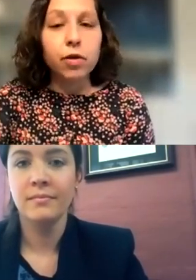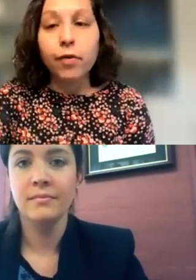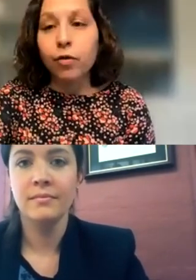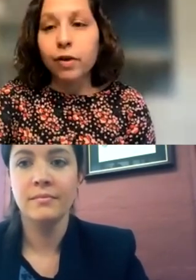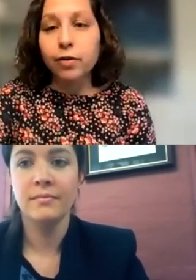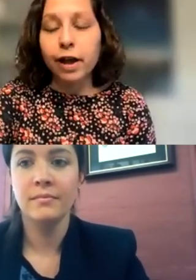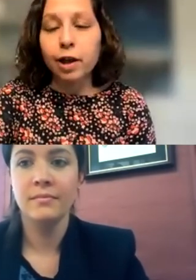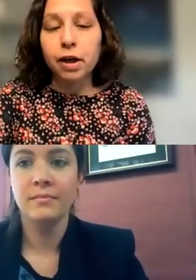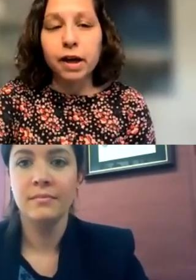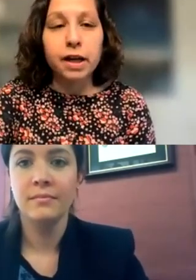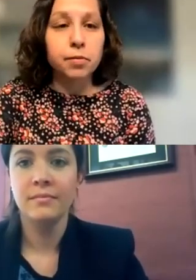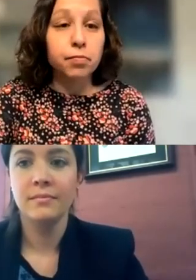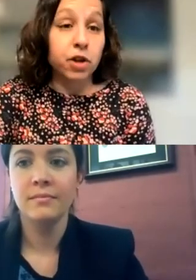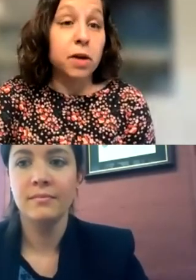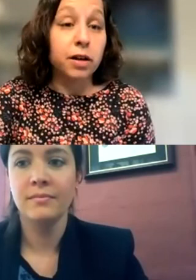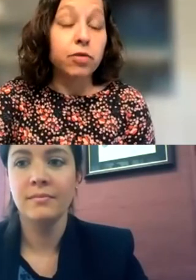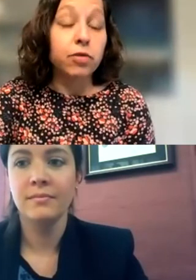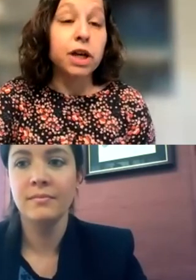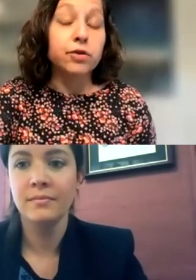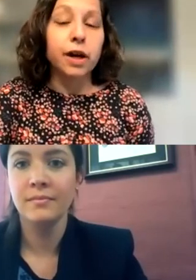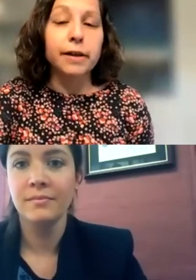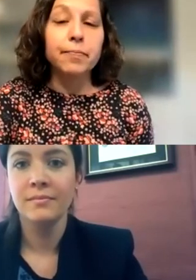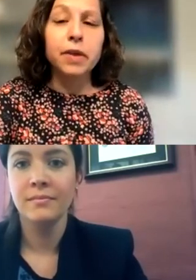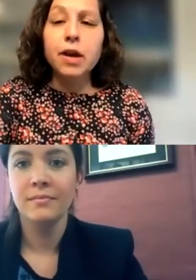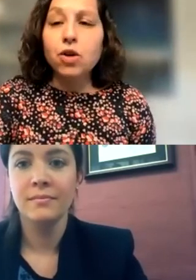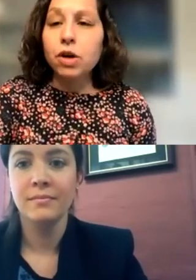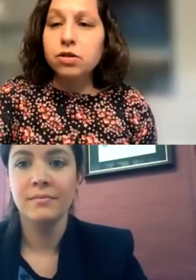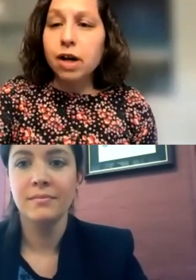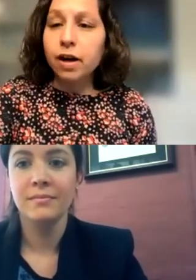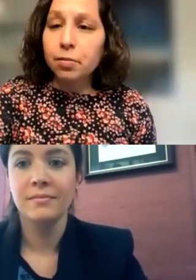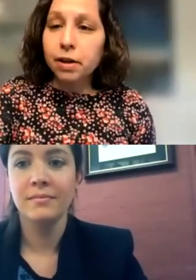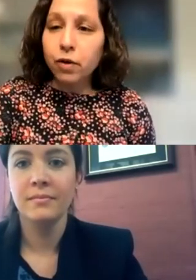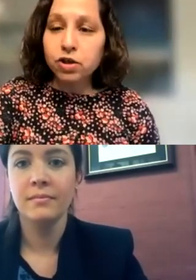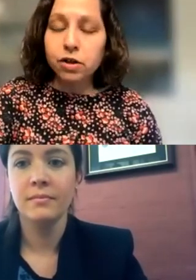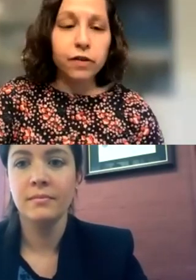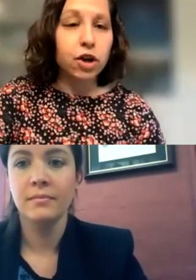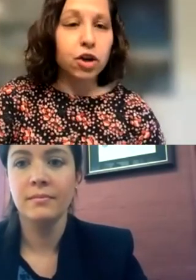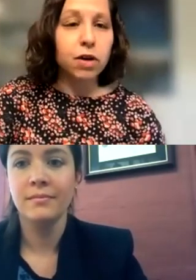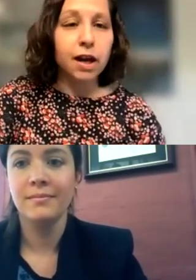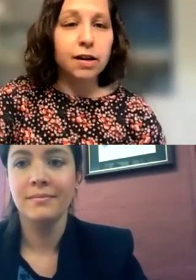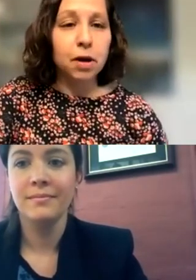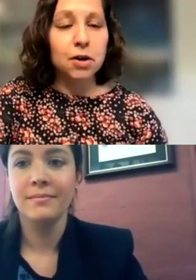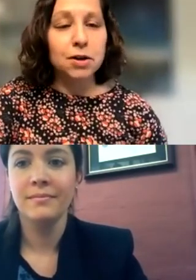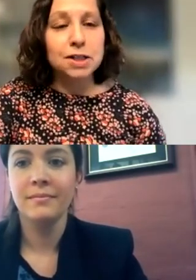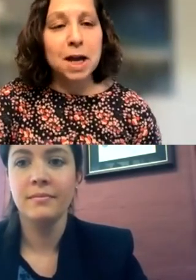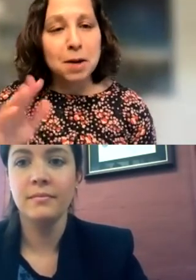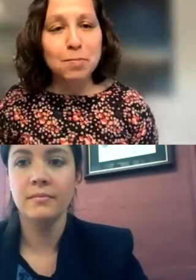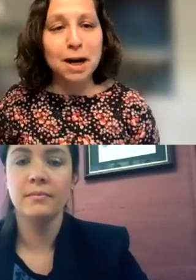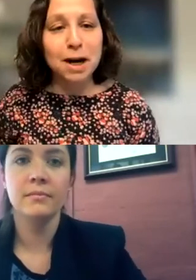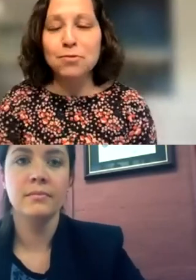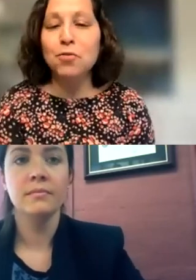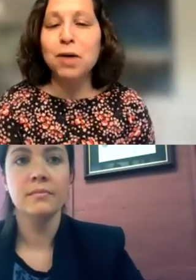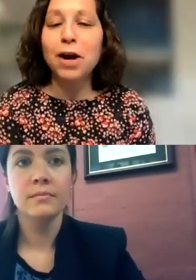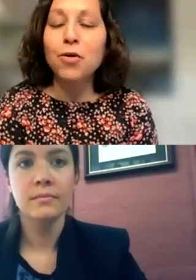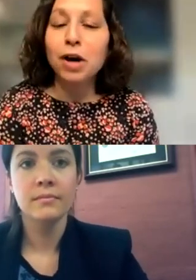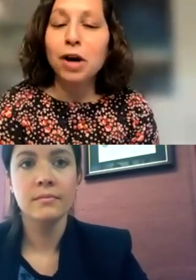further evolve and develop it and to expand its reach, frankly. We do have a couple of questions in the Q&A, and depending on time, I might add